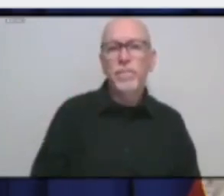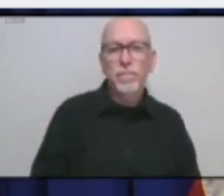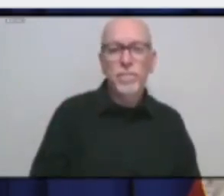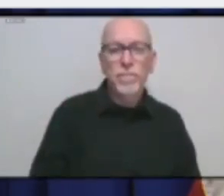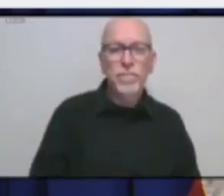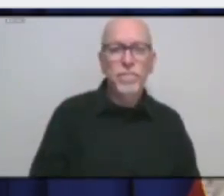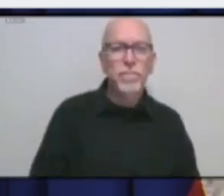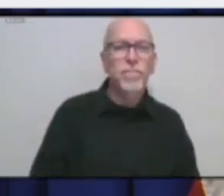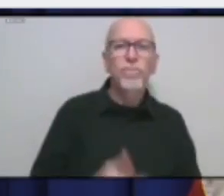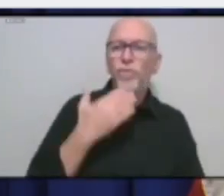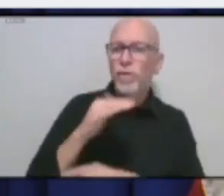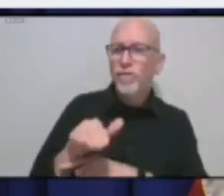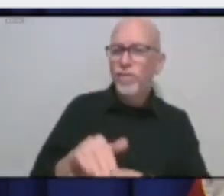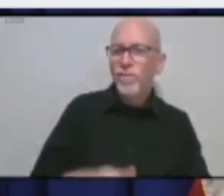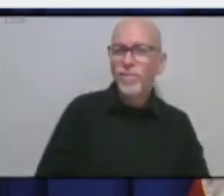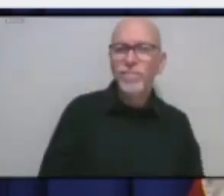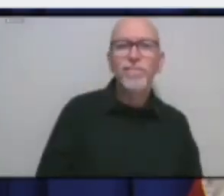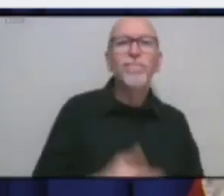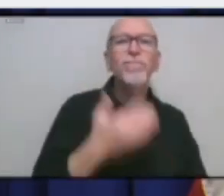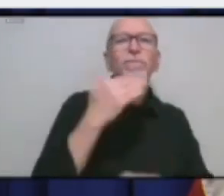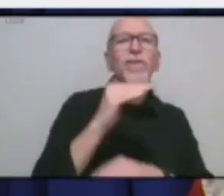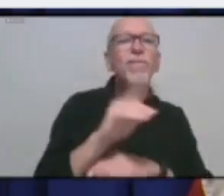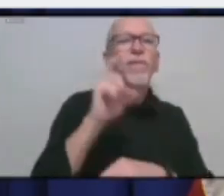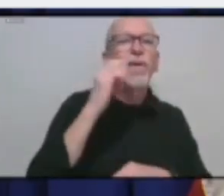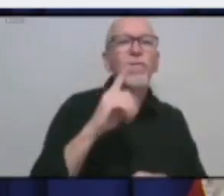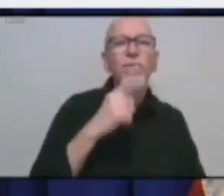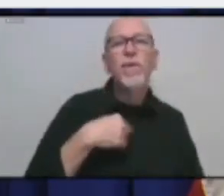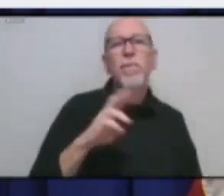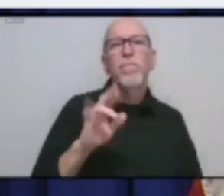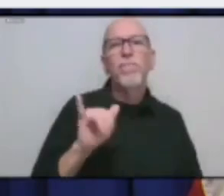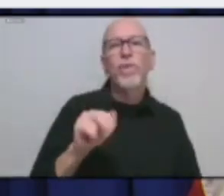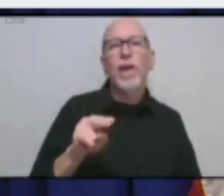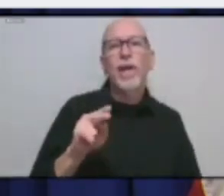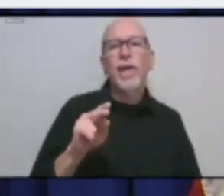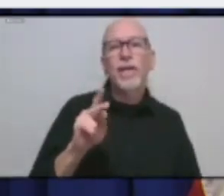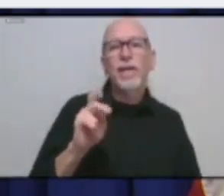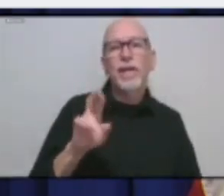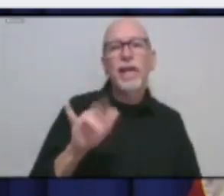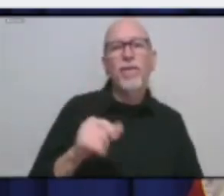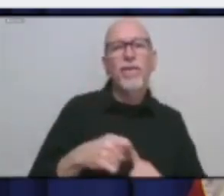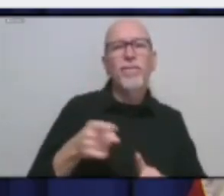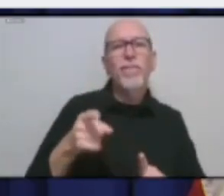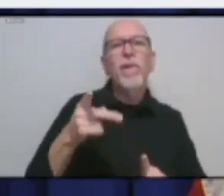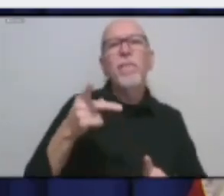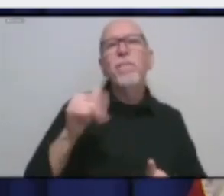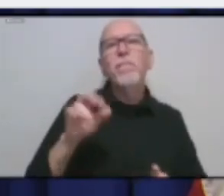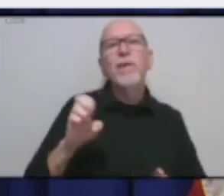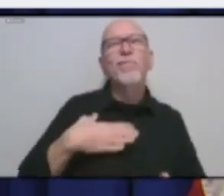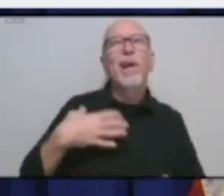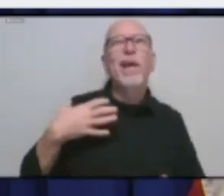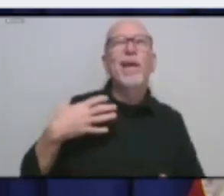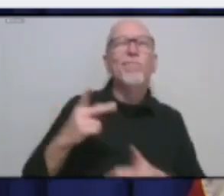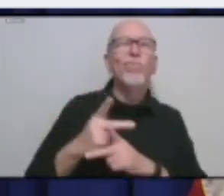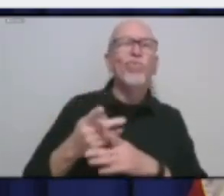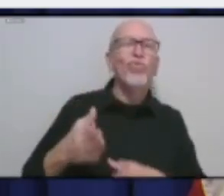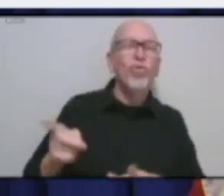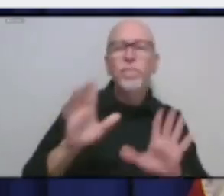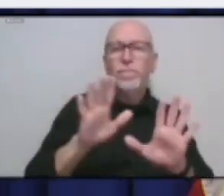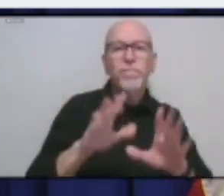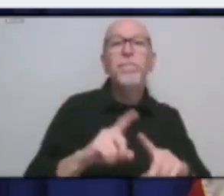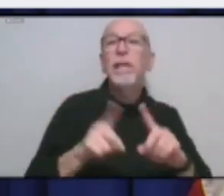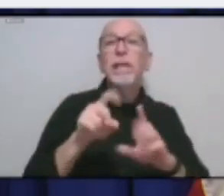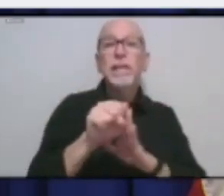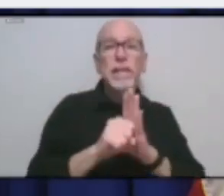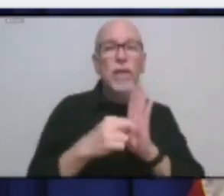Good afternoon. Good afternoon, Governor. It's actually Brian Coneybear at ABC 57. Pierce is my producer. Back to State Representative